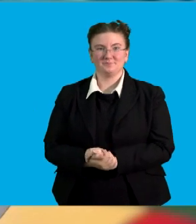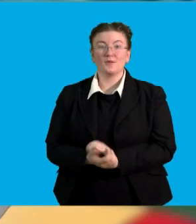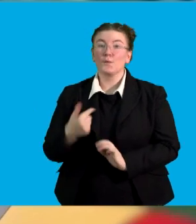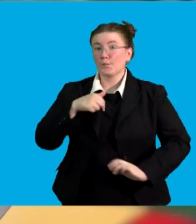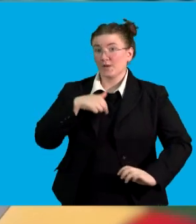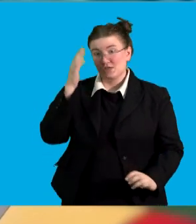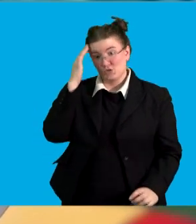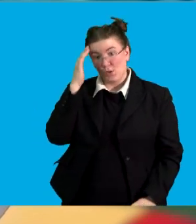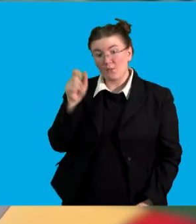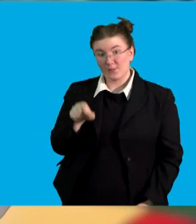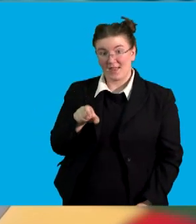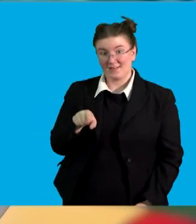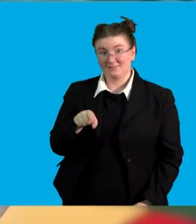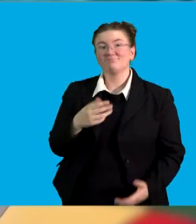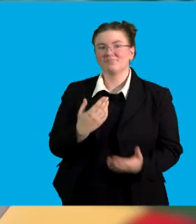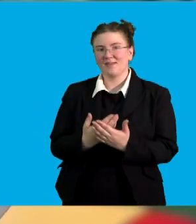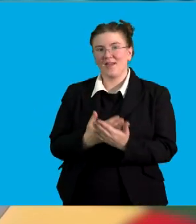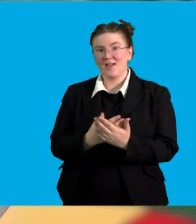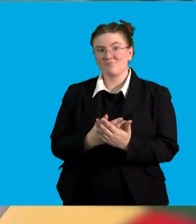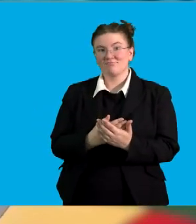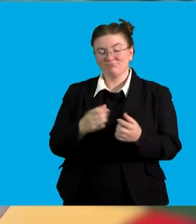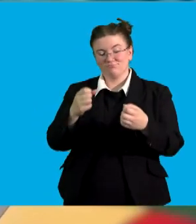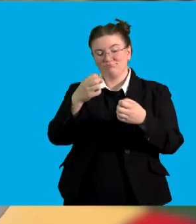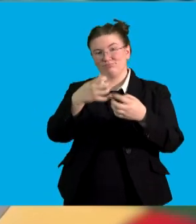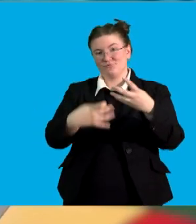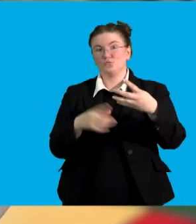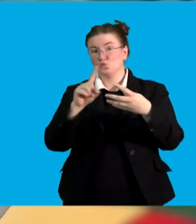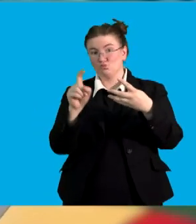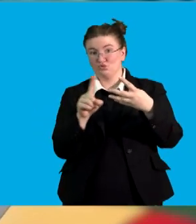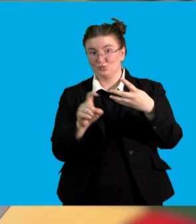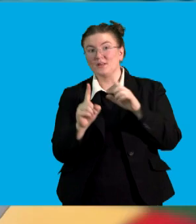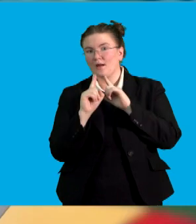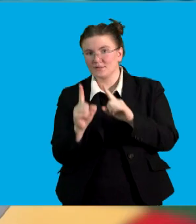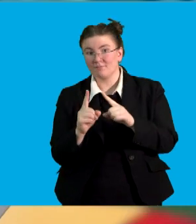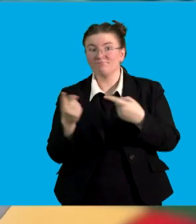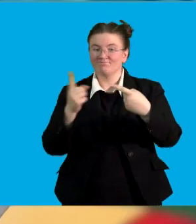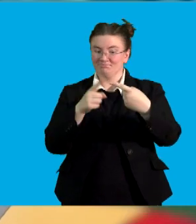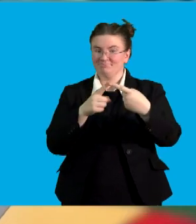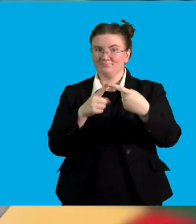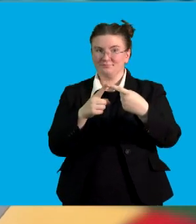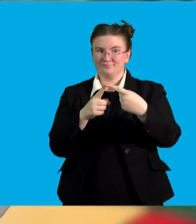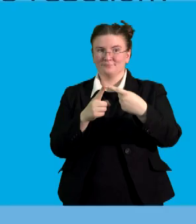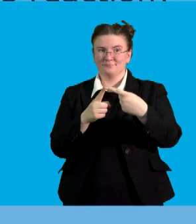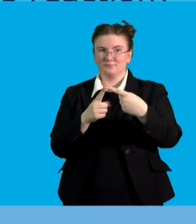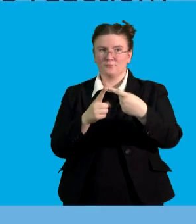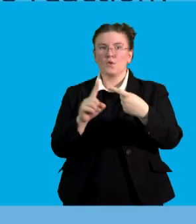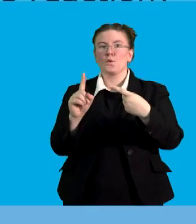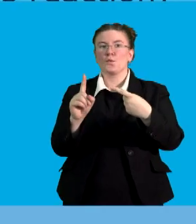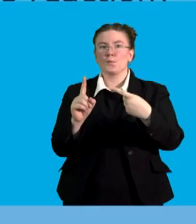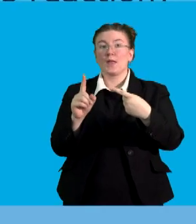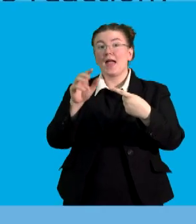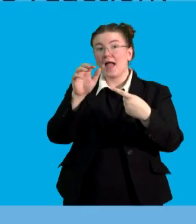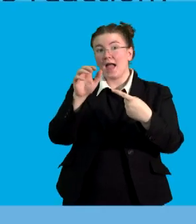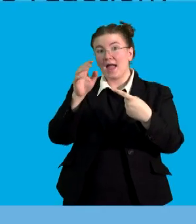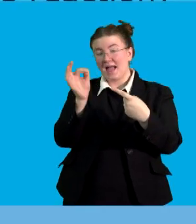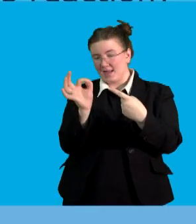Now, with what we know, can we then be able to answer the following questions that we are given? The first question is,